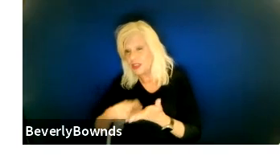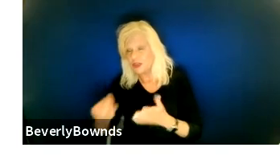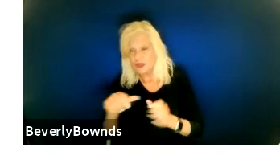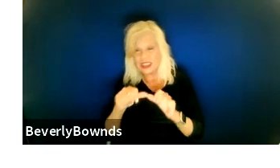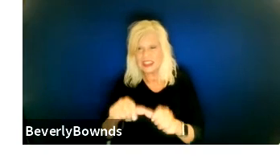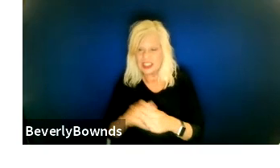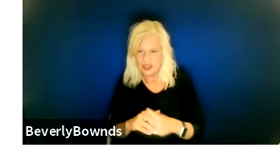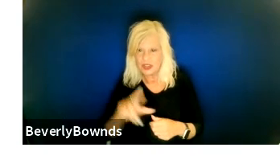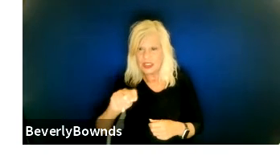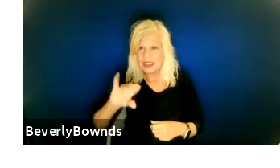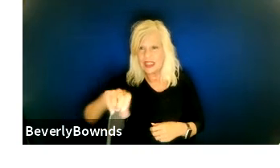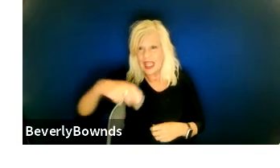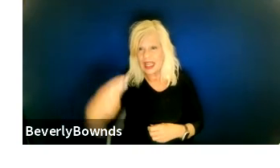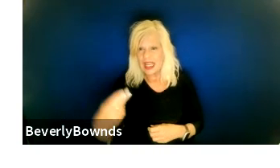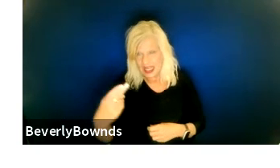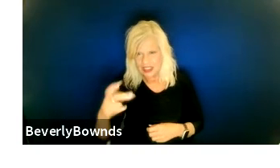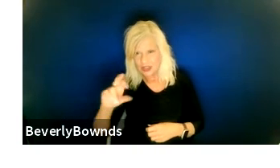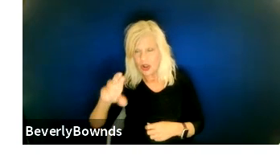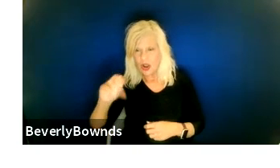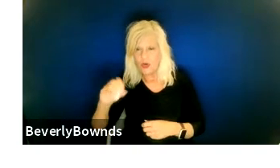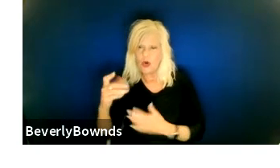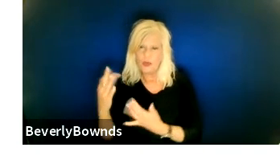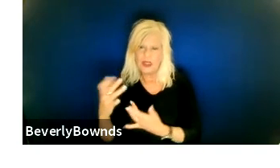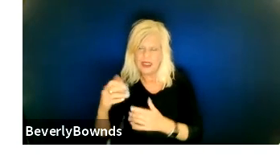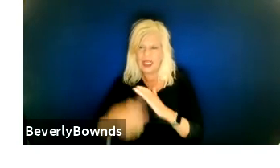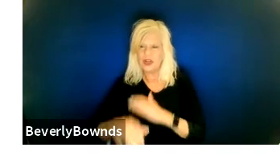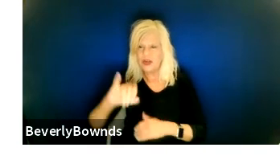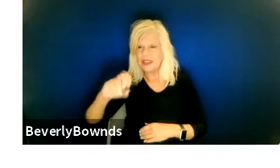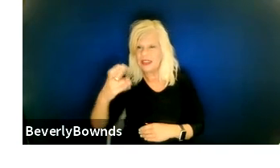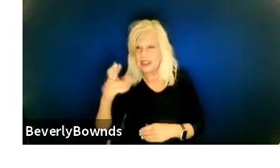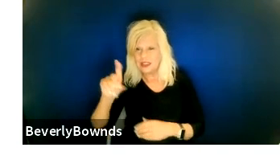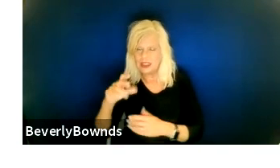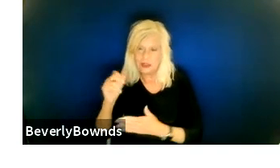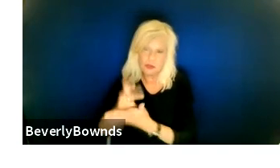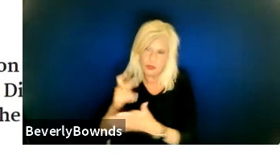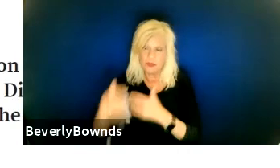an NIH R03 pending under NICHD. Next slide, please.